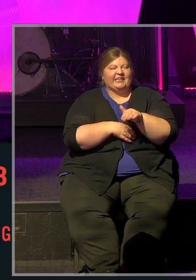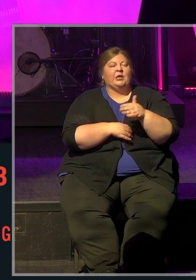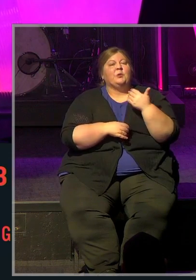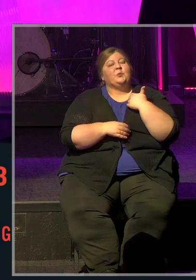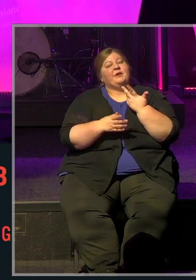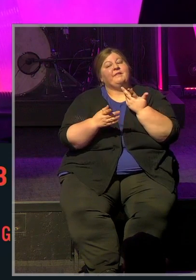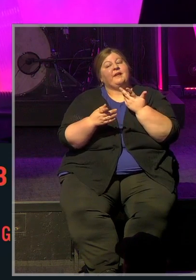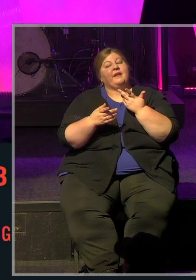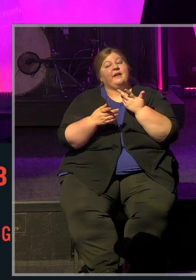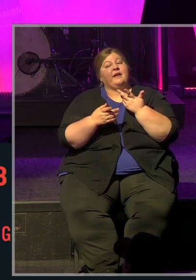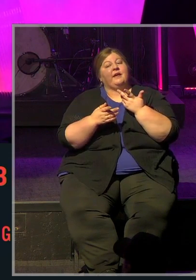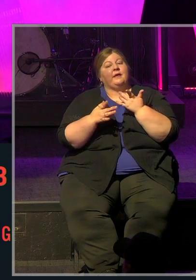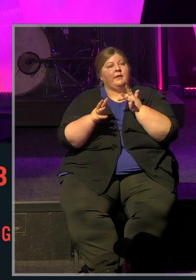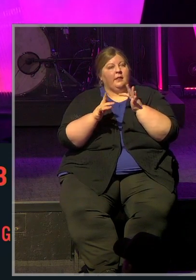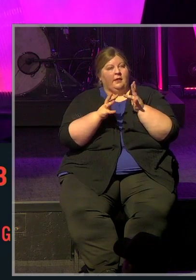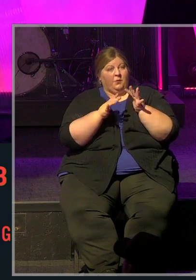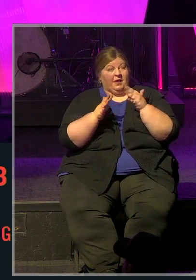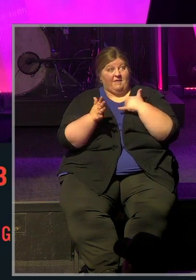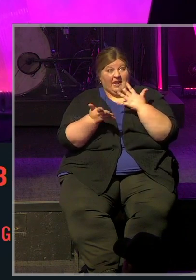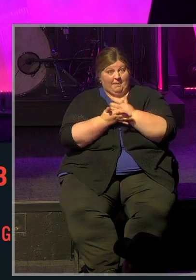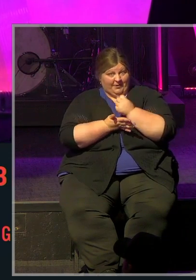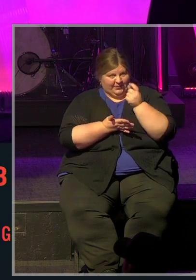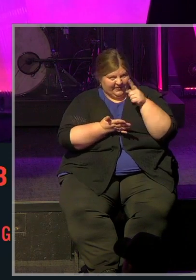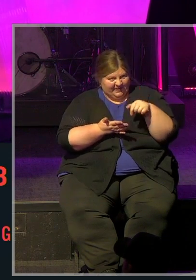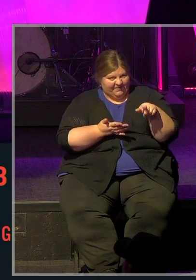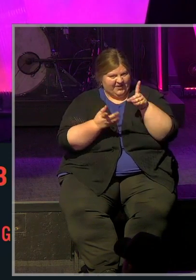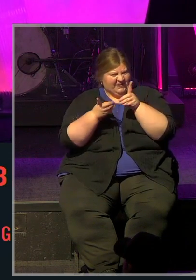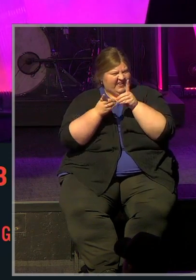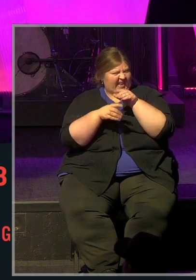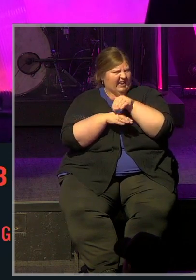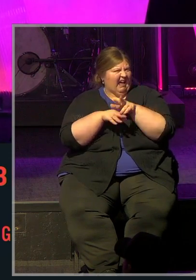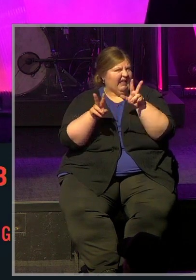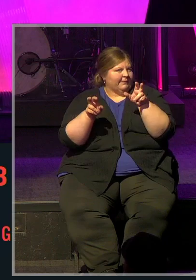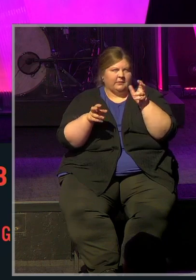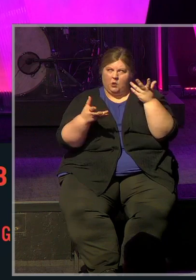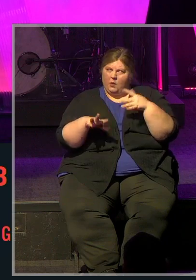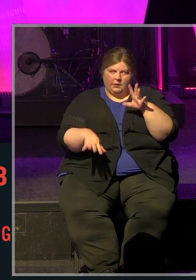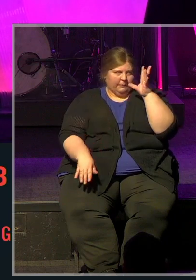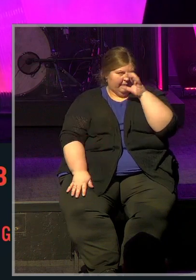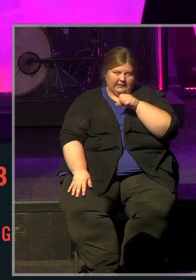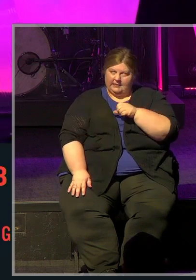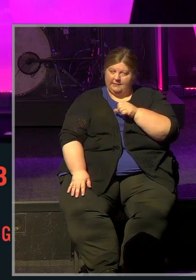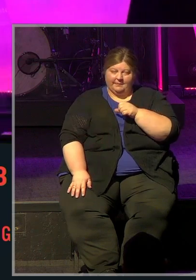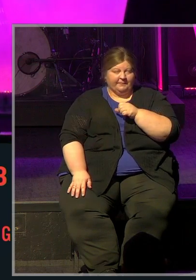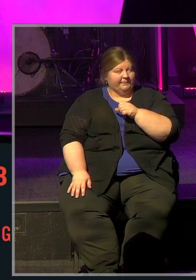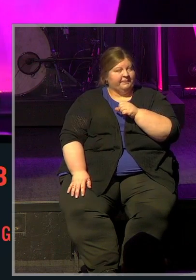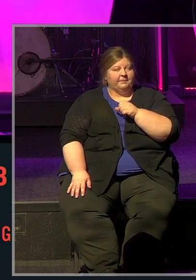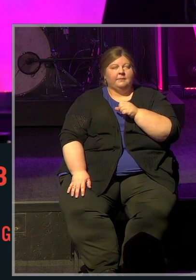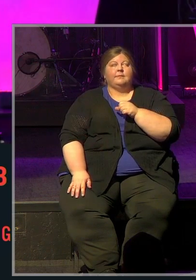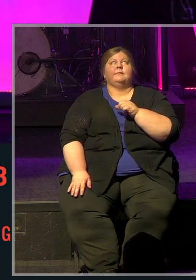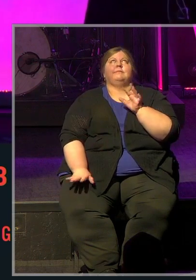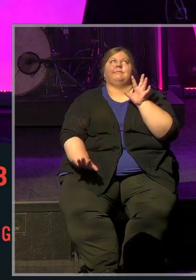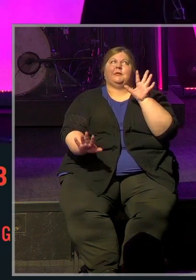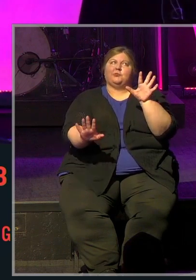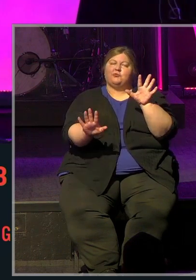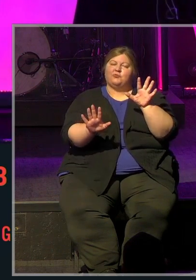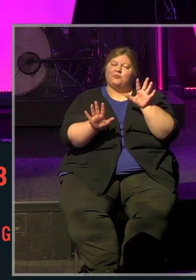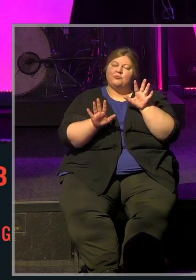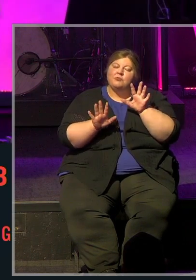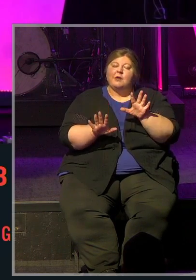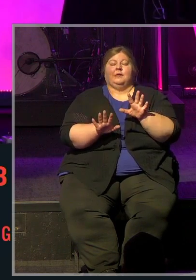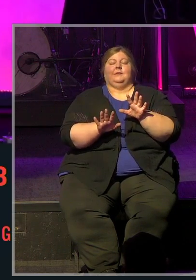date night opportunity for you. You do not want to miss out on this. It's going to be so great. It's going to